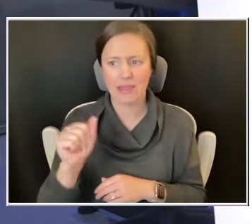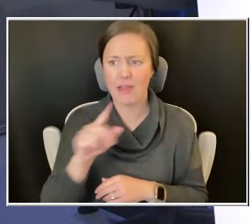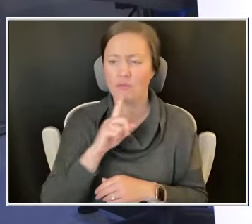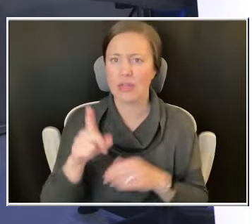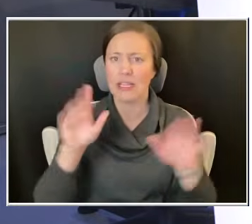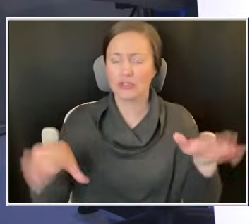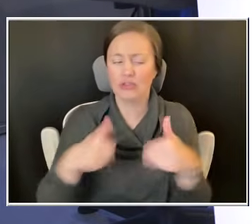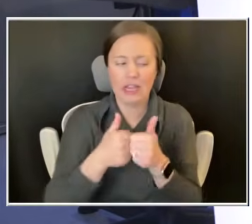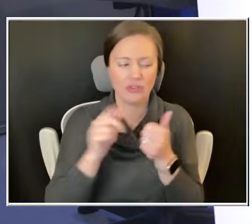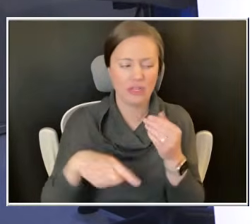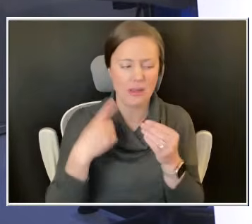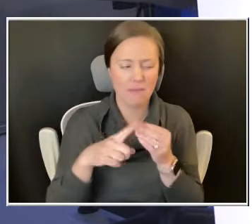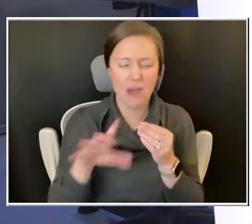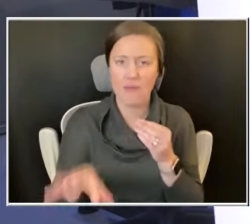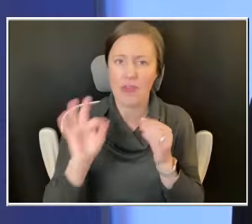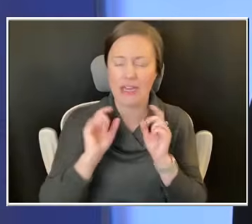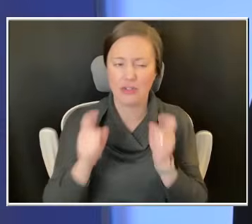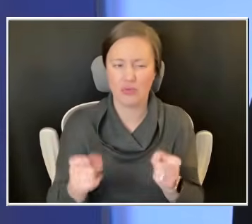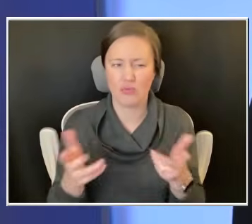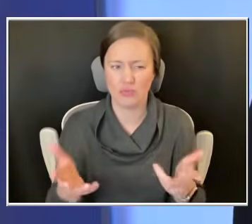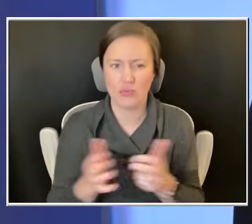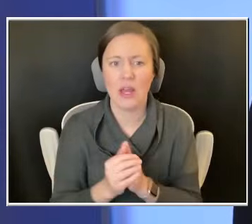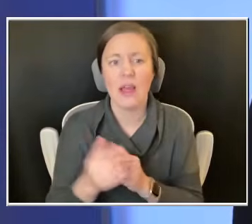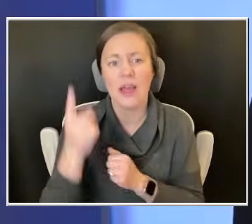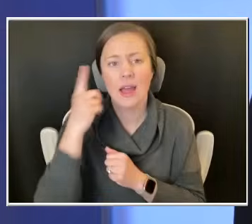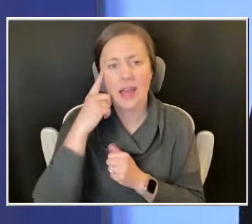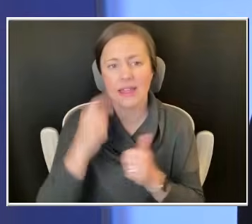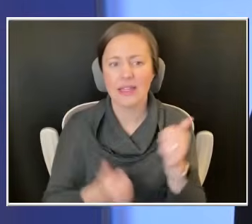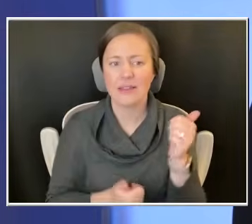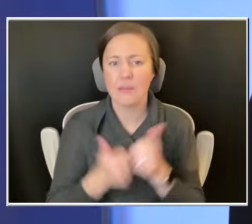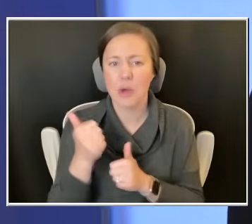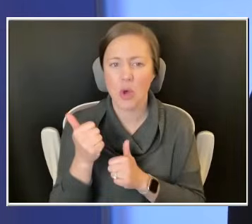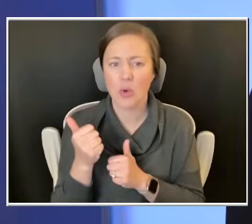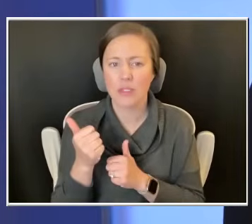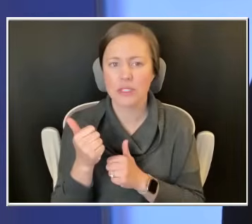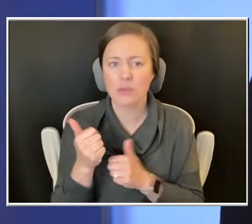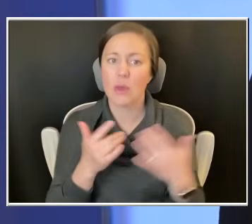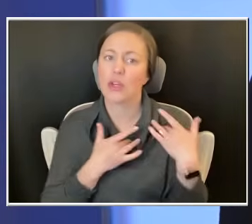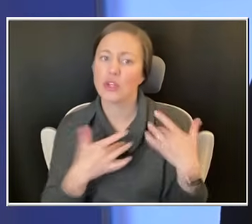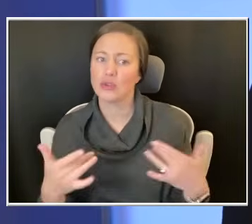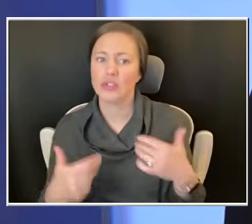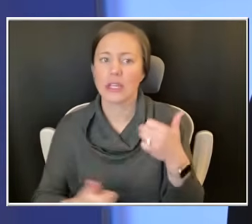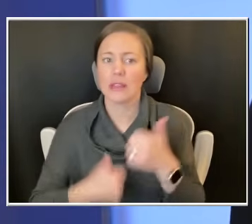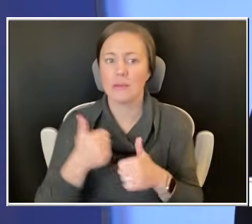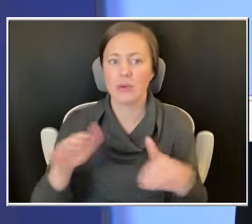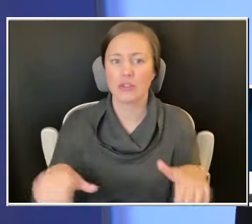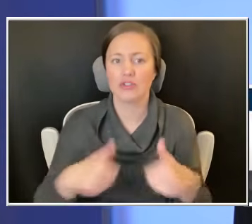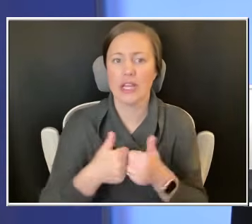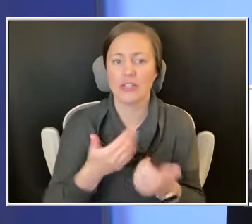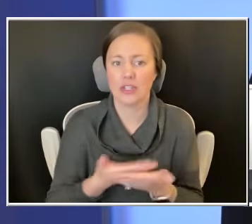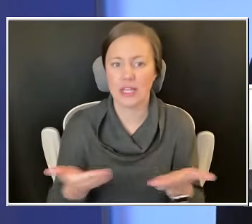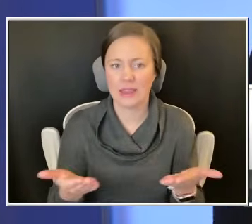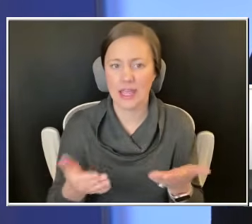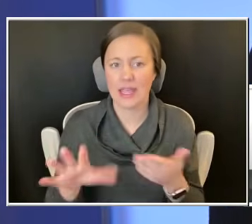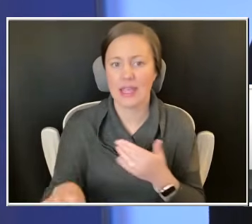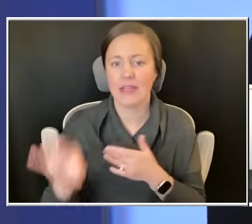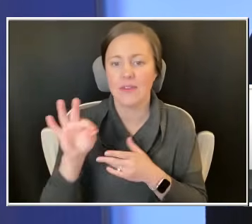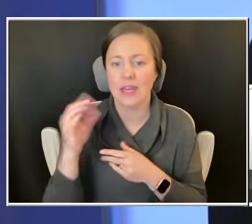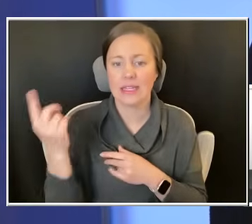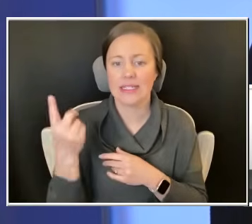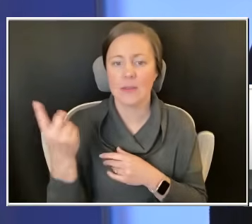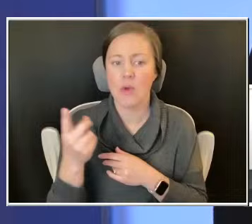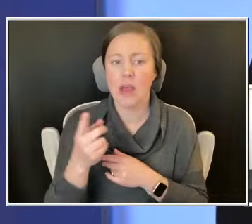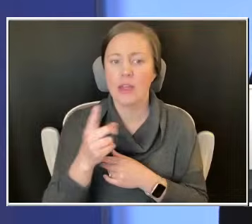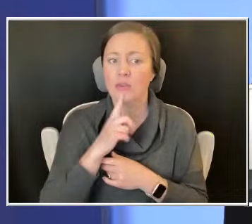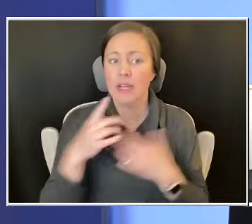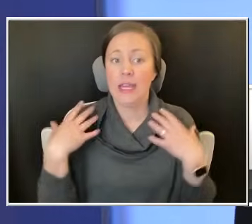donor? I think usually the most challenging thing is finding someone that's healthy enough to